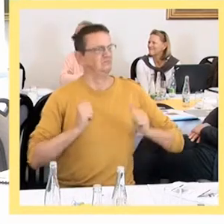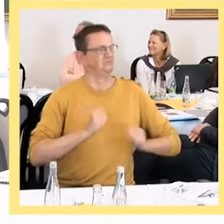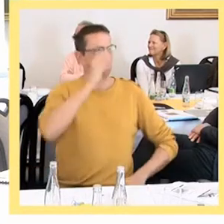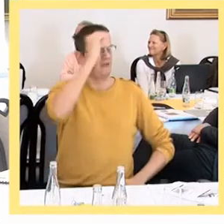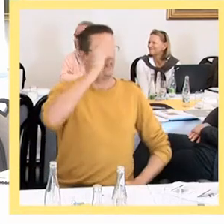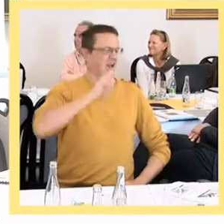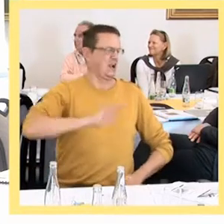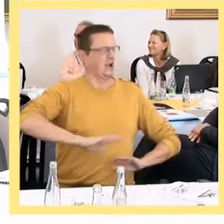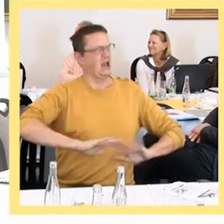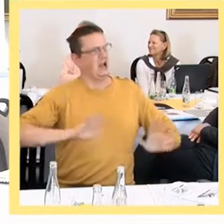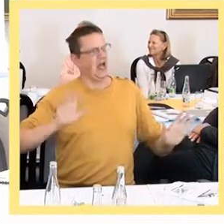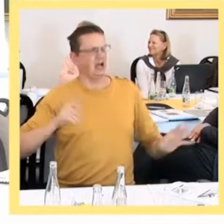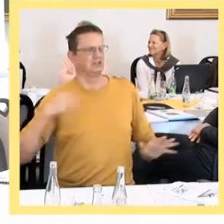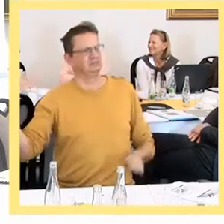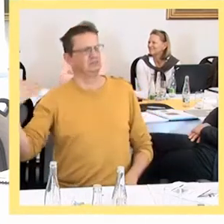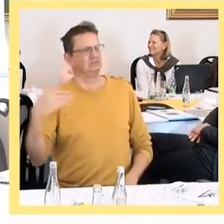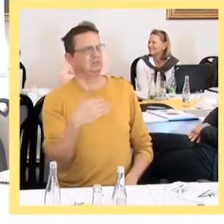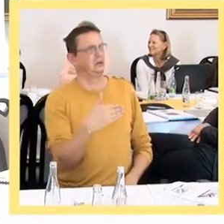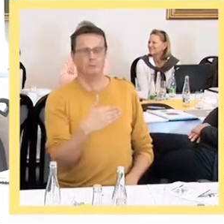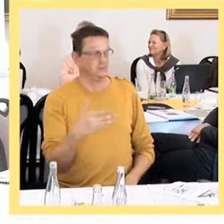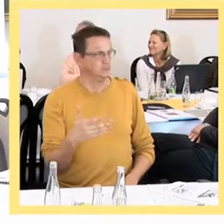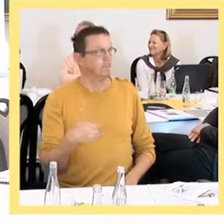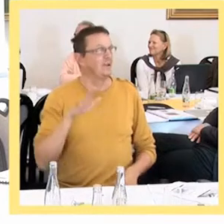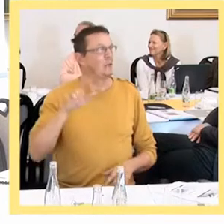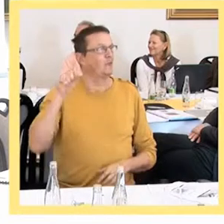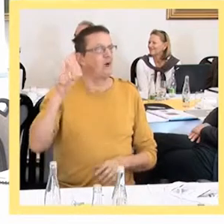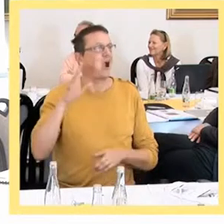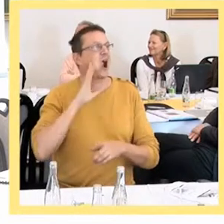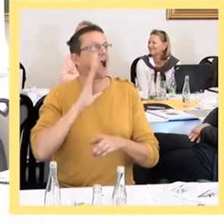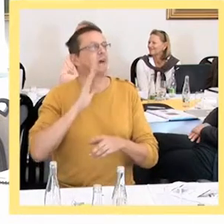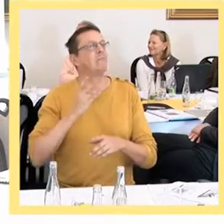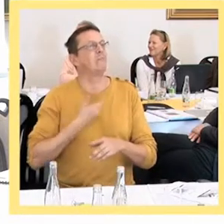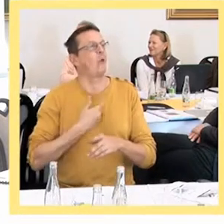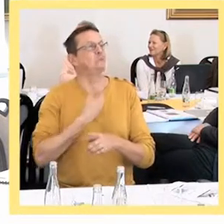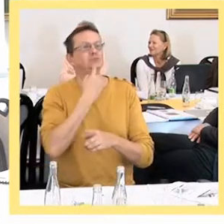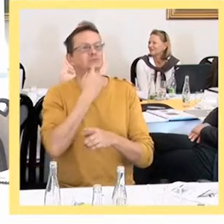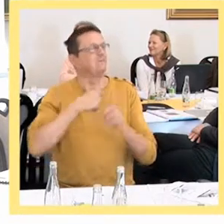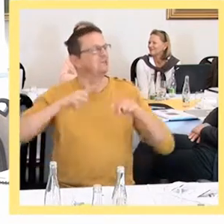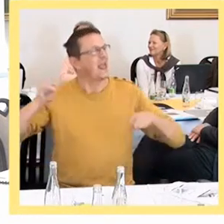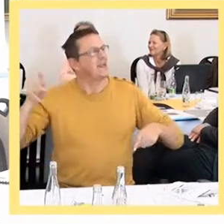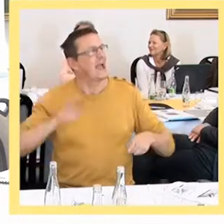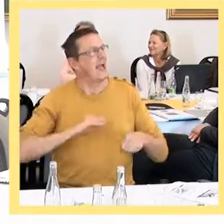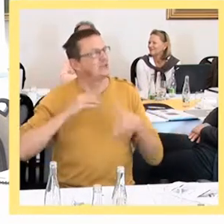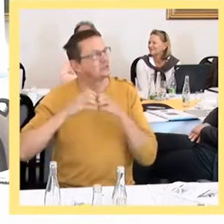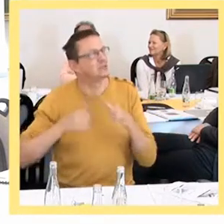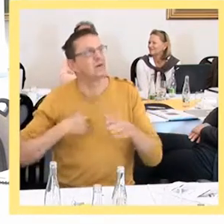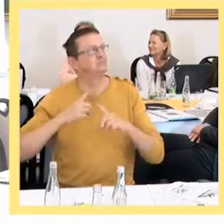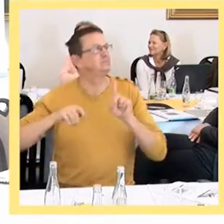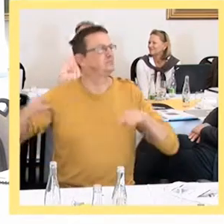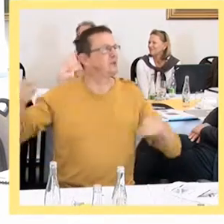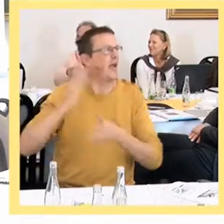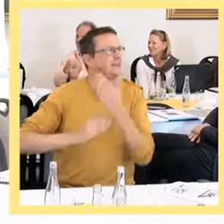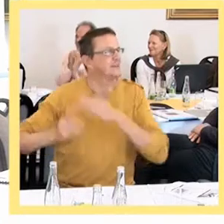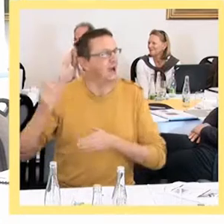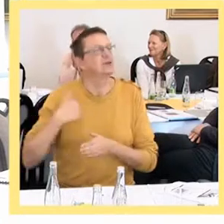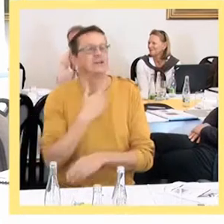swimwear and go through a shower. But we need to be a bit more challenged and look at different ages, ethnicities and abilities to ensure we get the